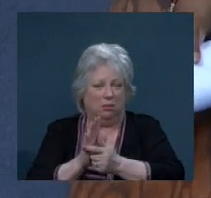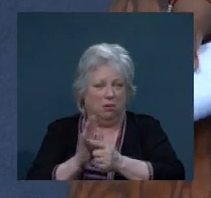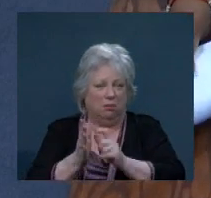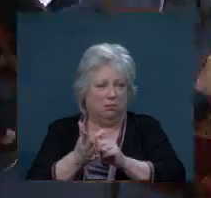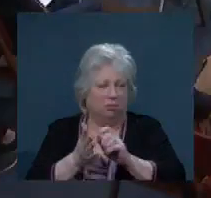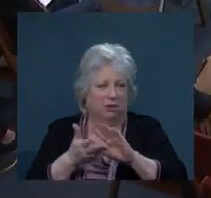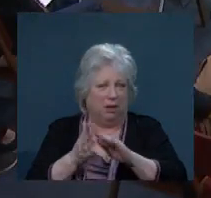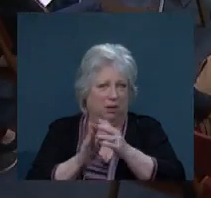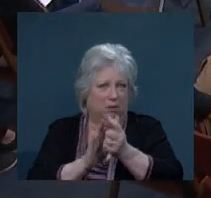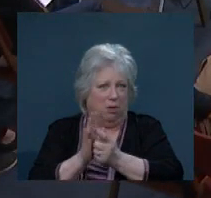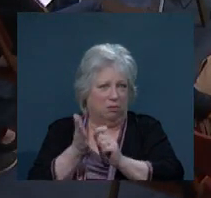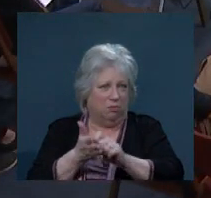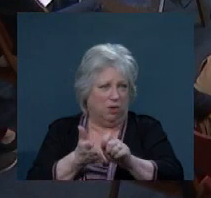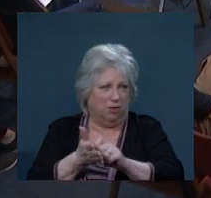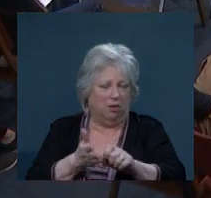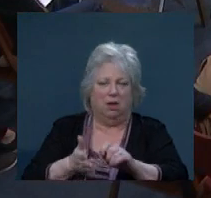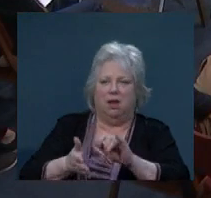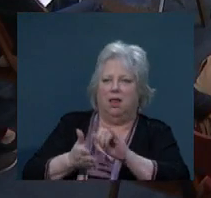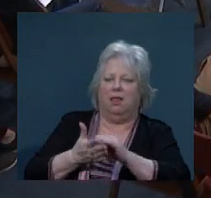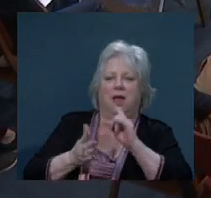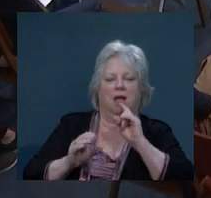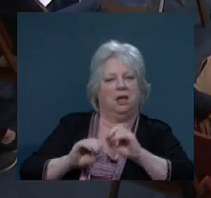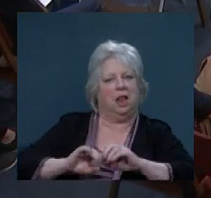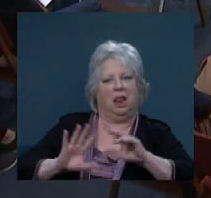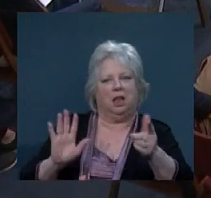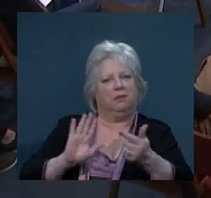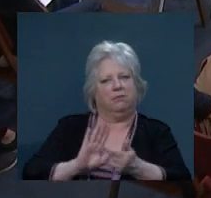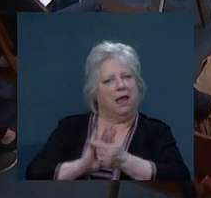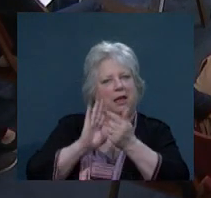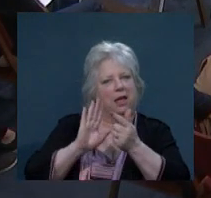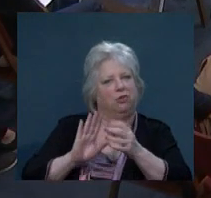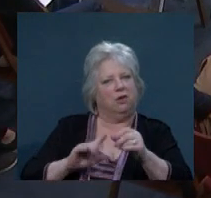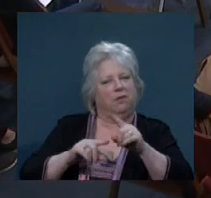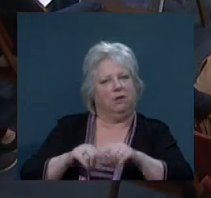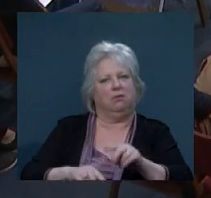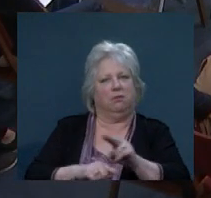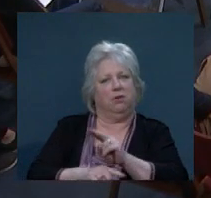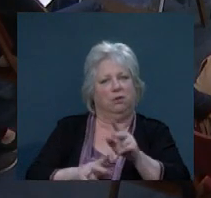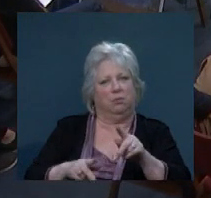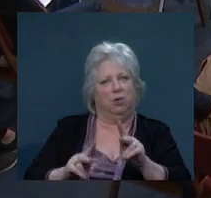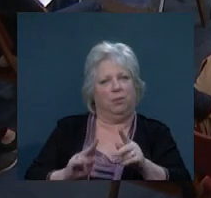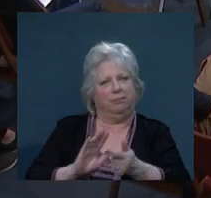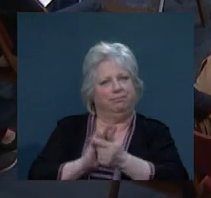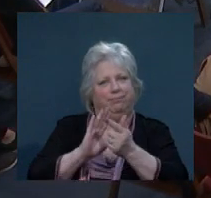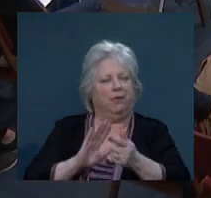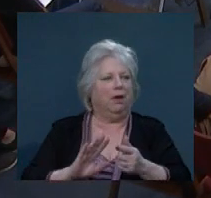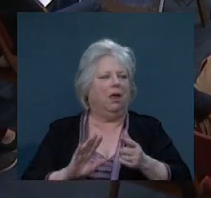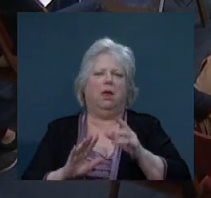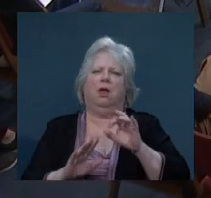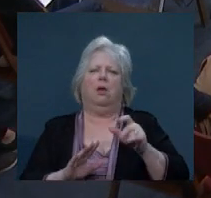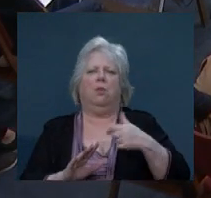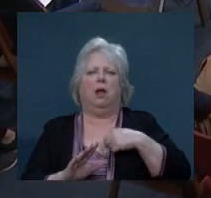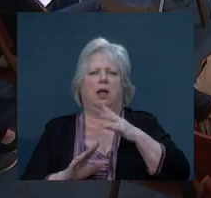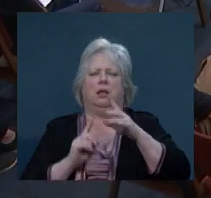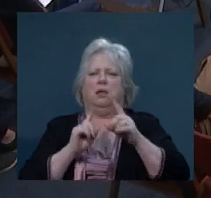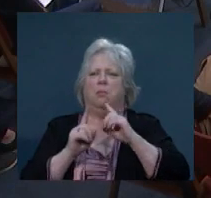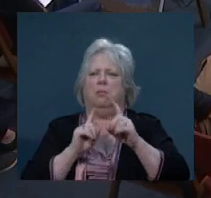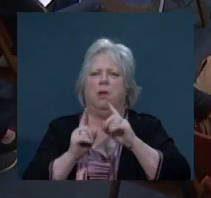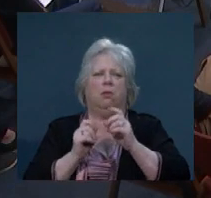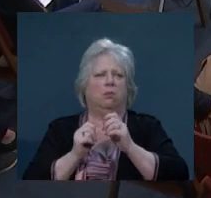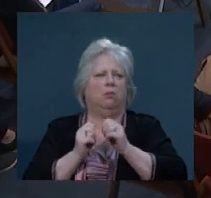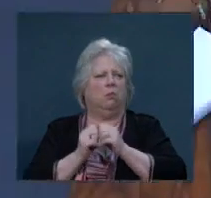written? That is clearly a violation of the conditional use permit. Thank you. Well, I spoke with